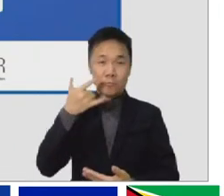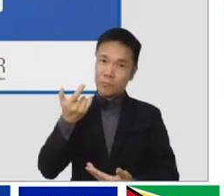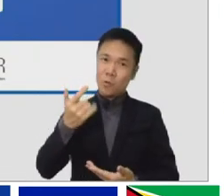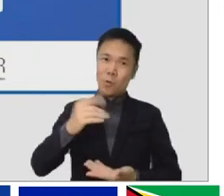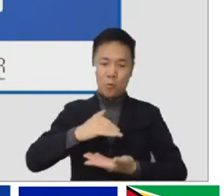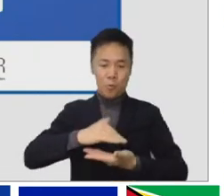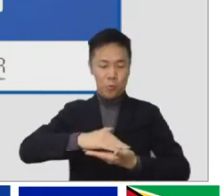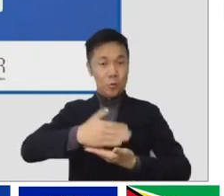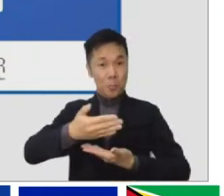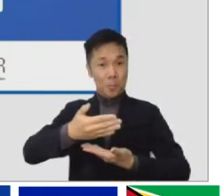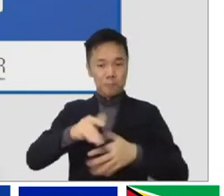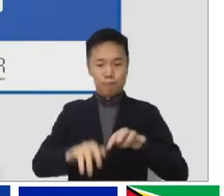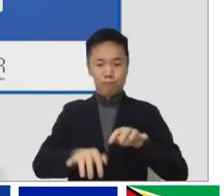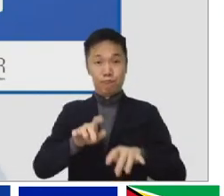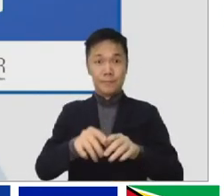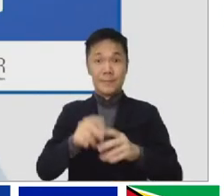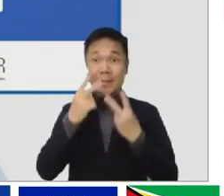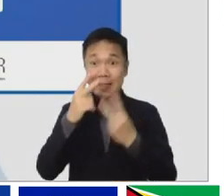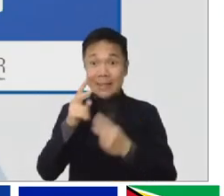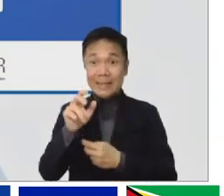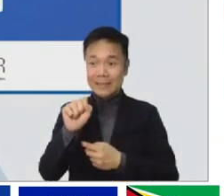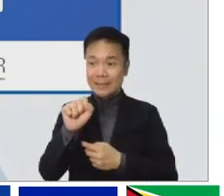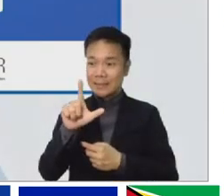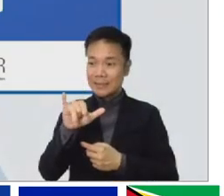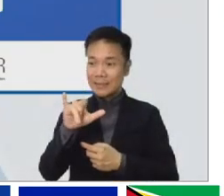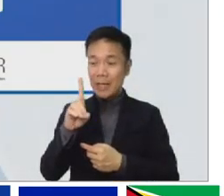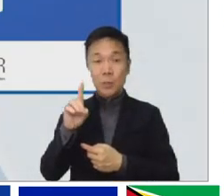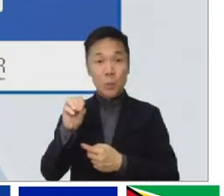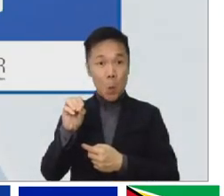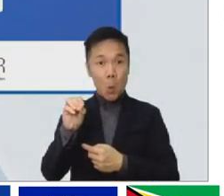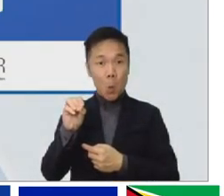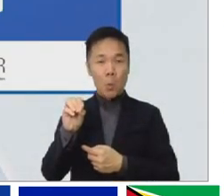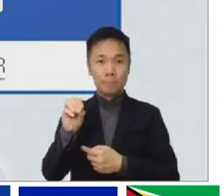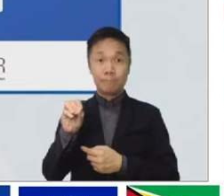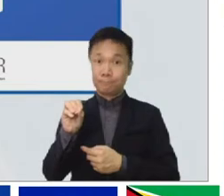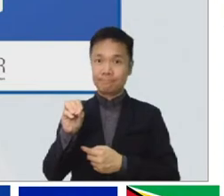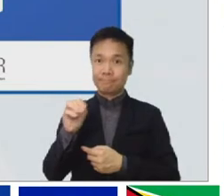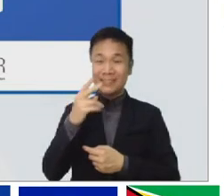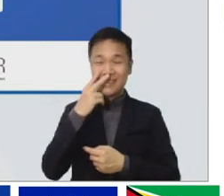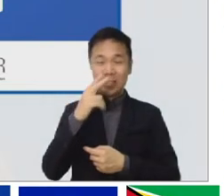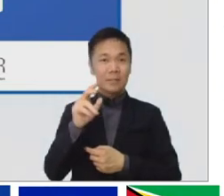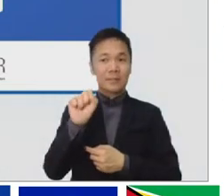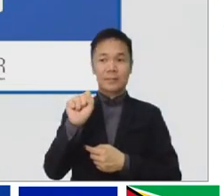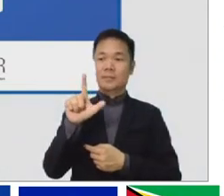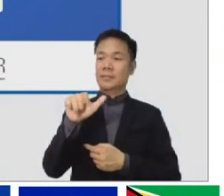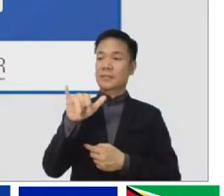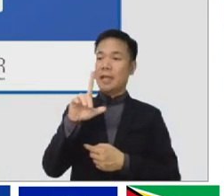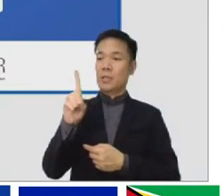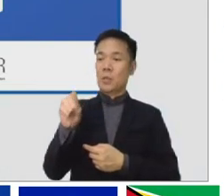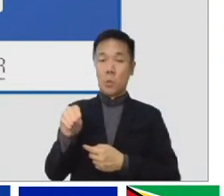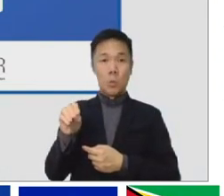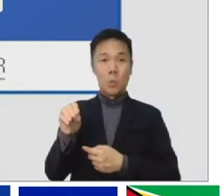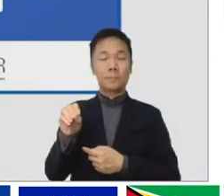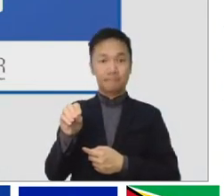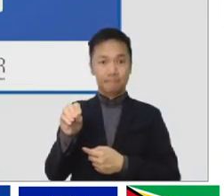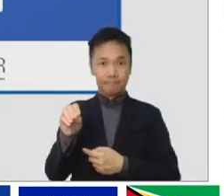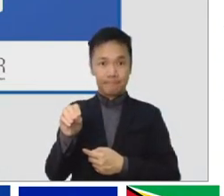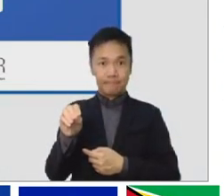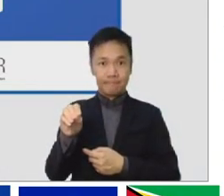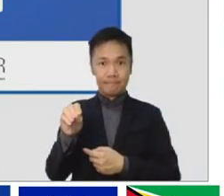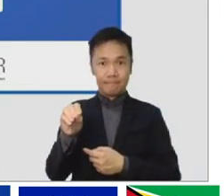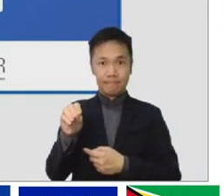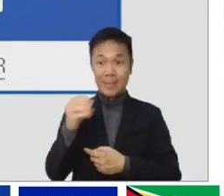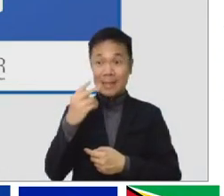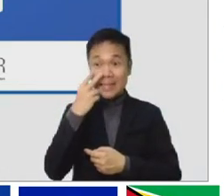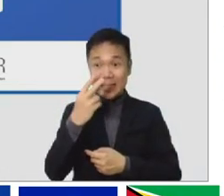to slido.com. When you go to slido.com, it will ask you for